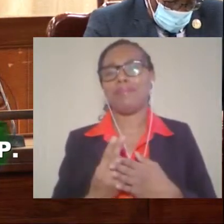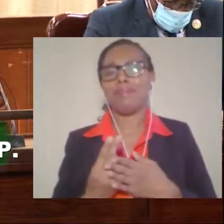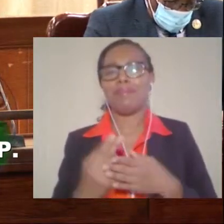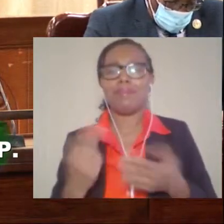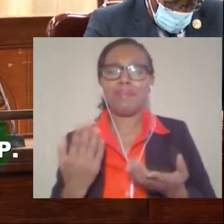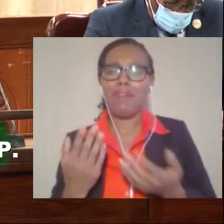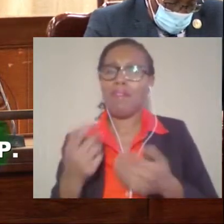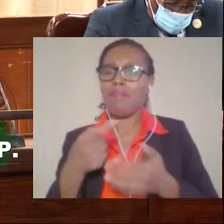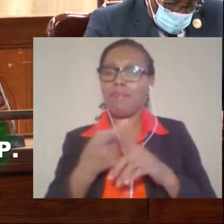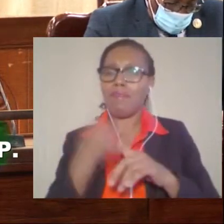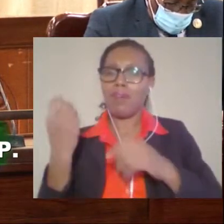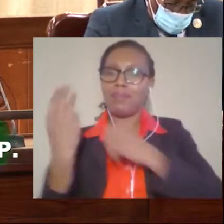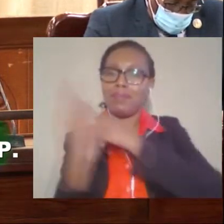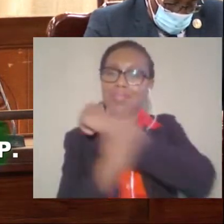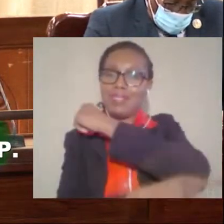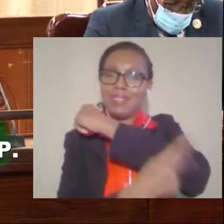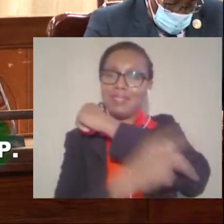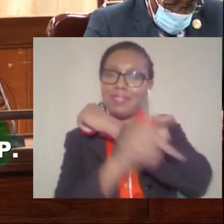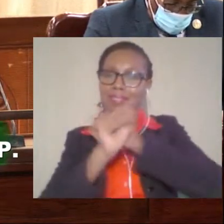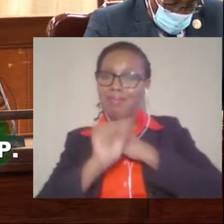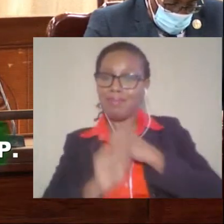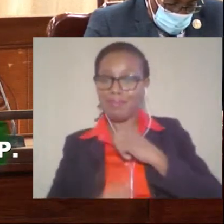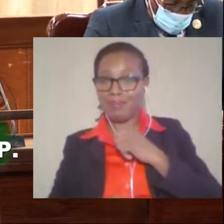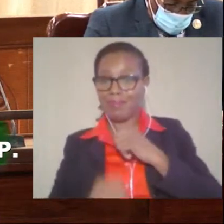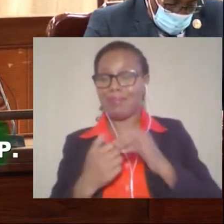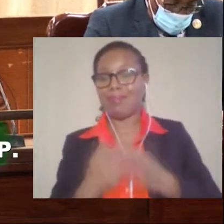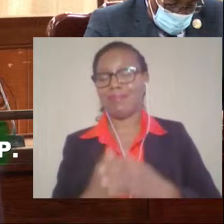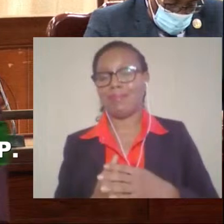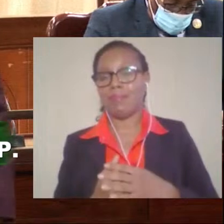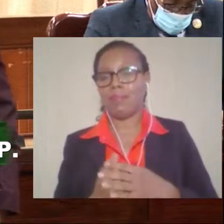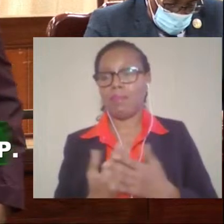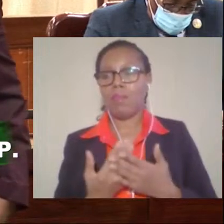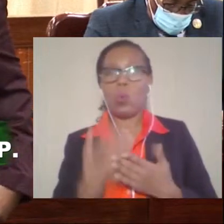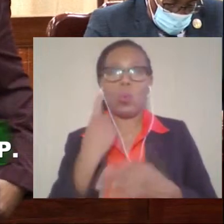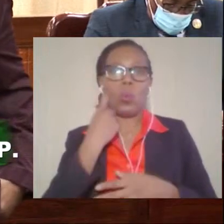is quoted in recent public statements